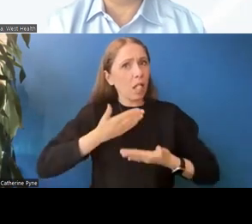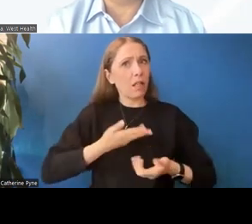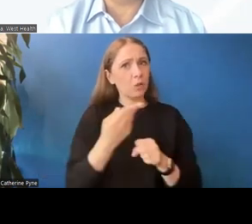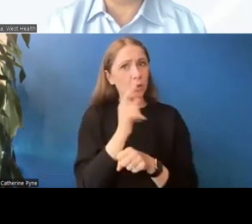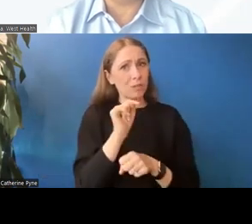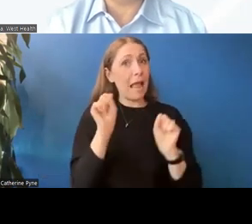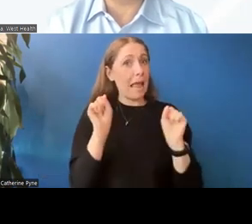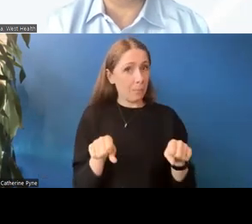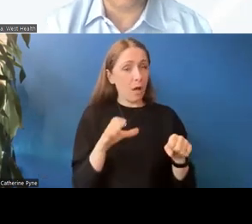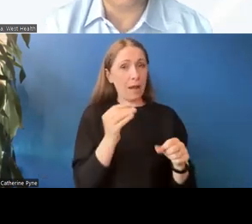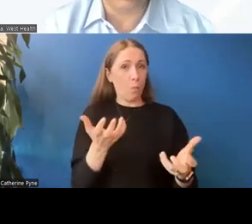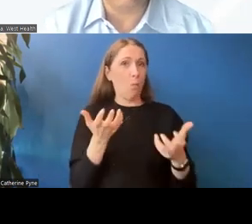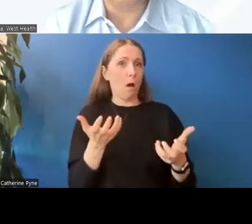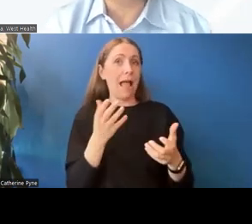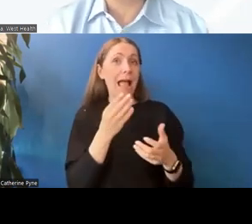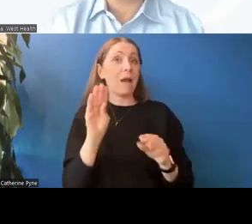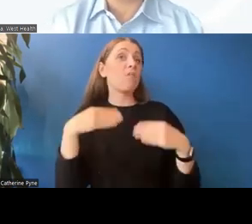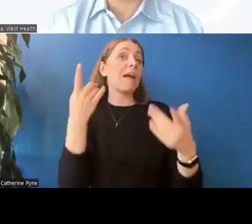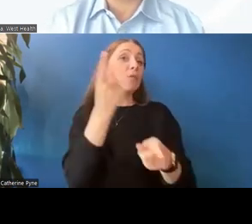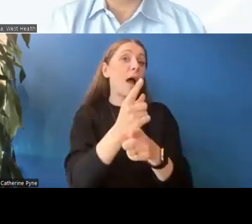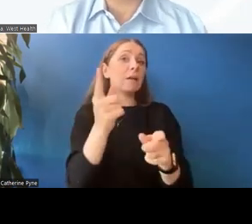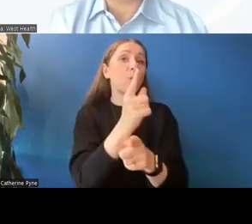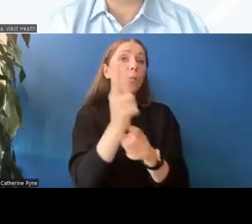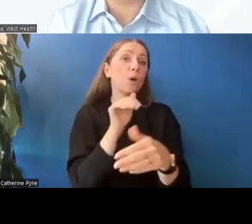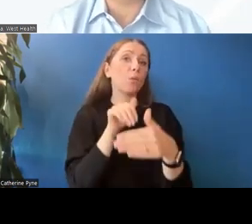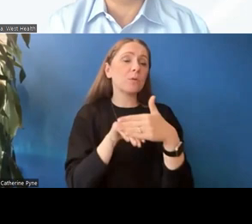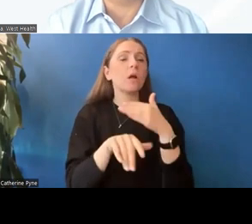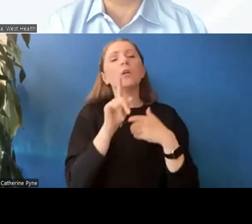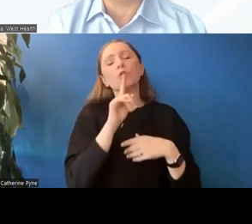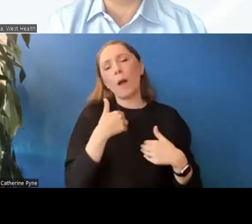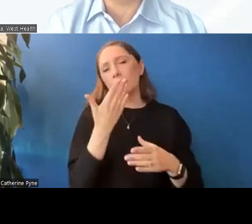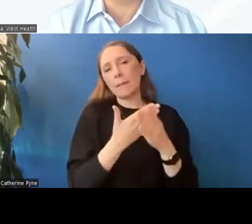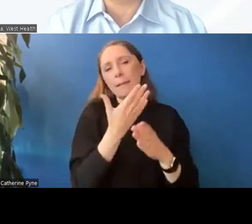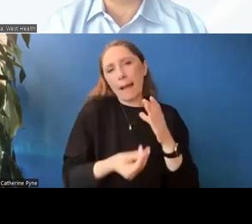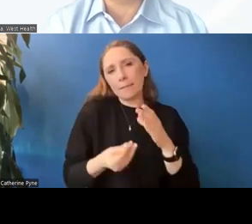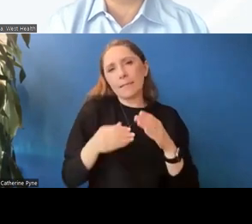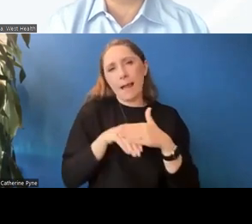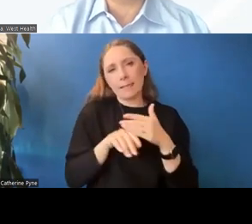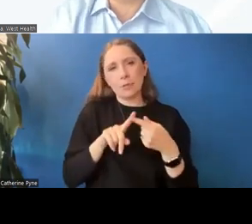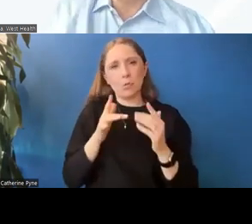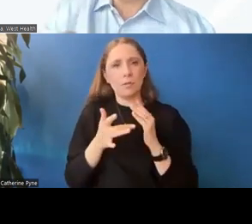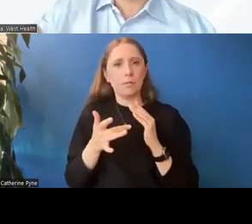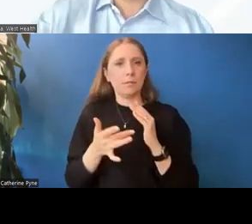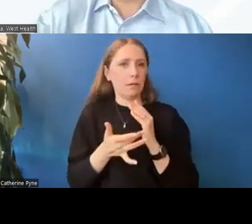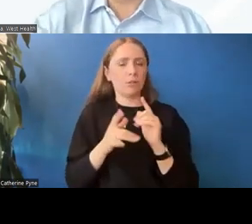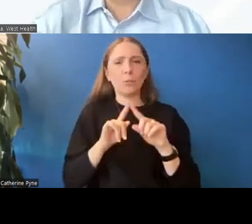able, and if provided the right resources, of course, there are gaps in access to technology in these populations.